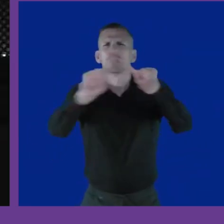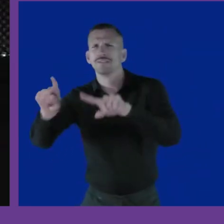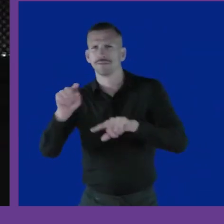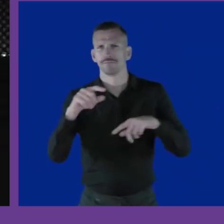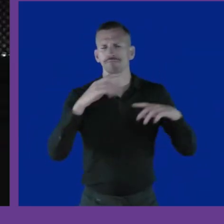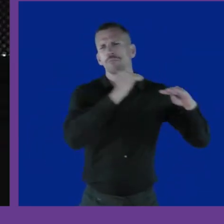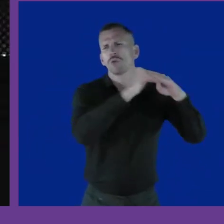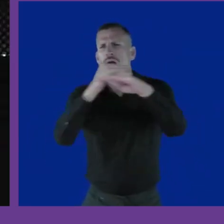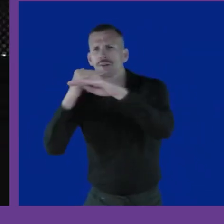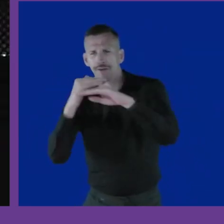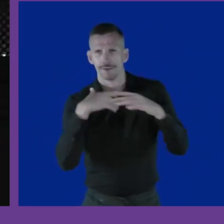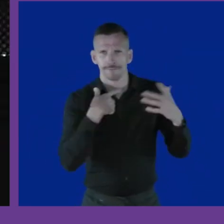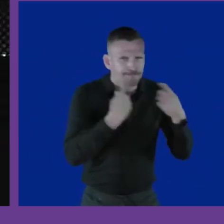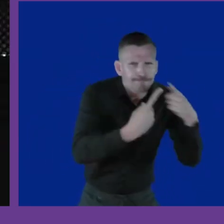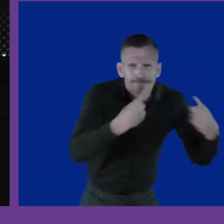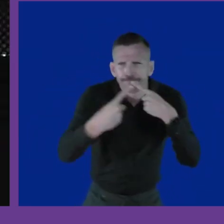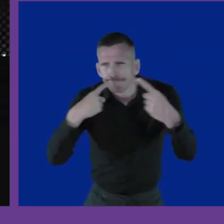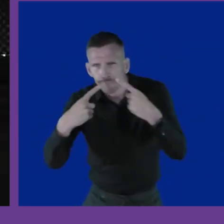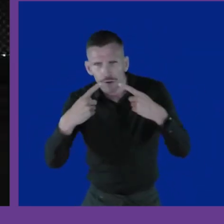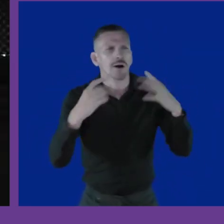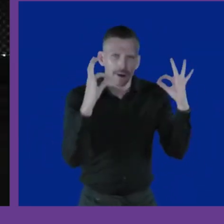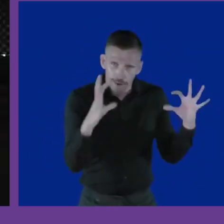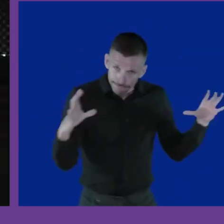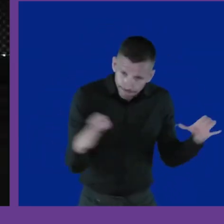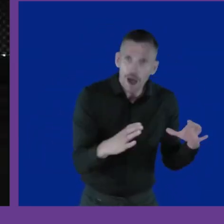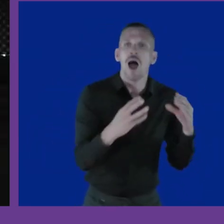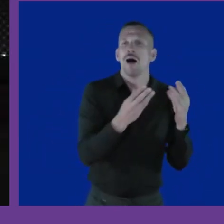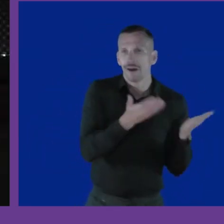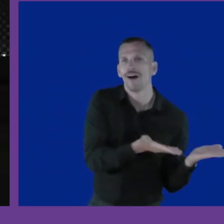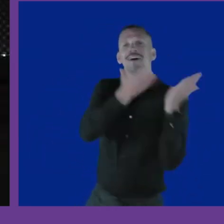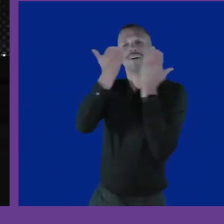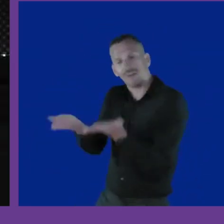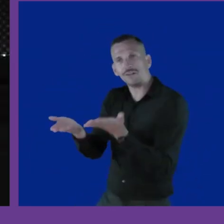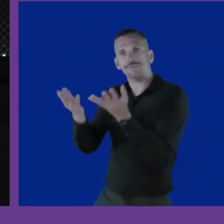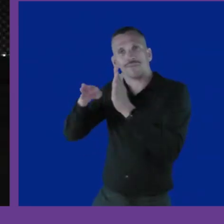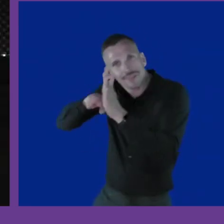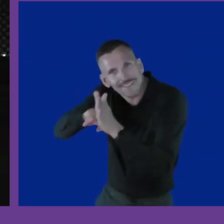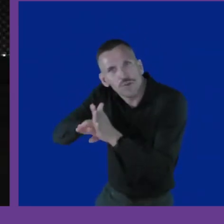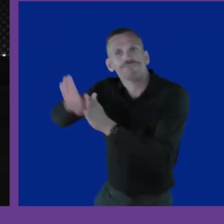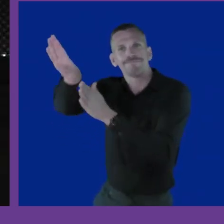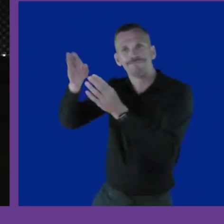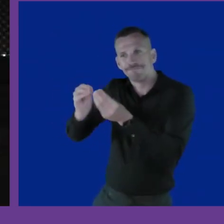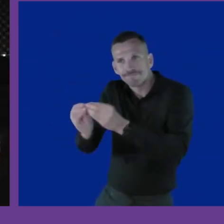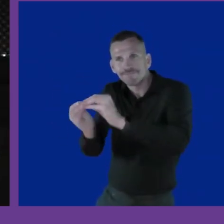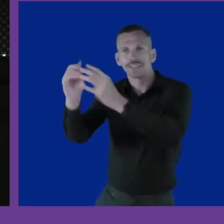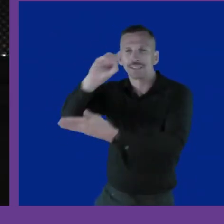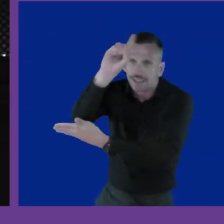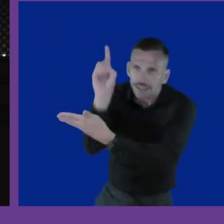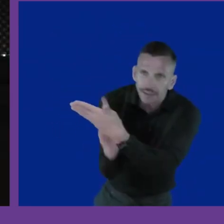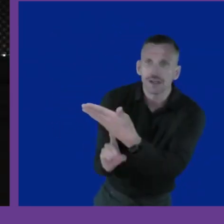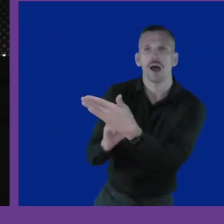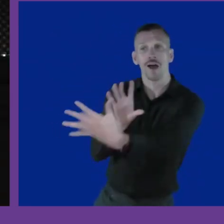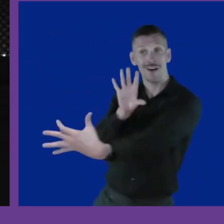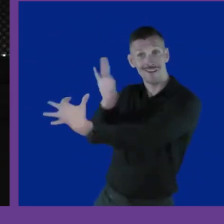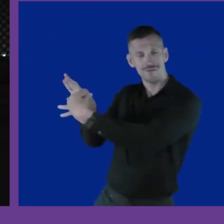development process, design process, the innovation process. And that's, for instance, why we're working with ONCE, right? Because it gives us direction